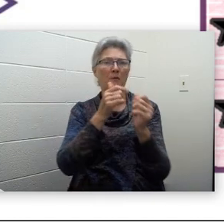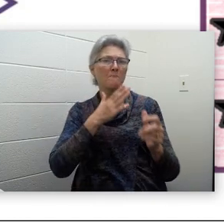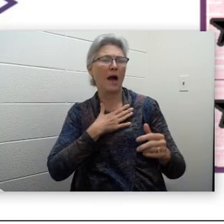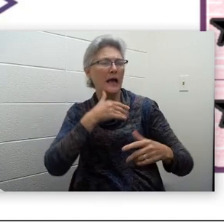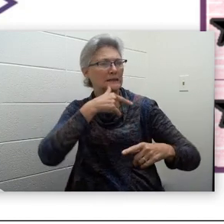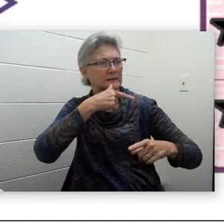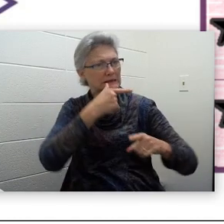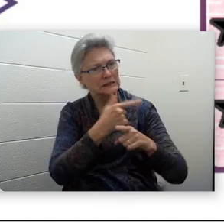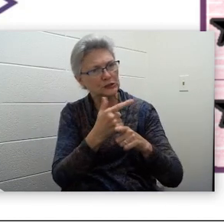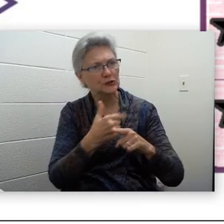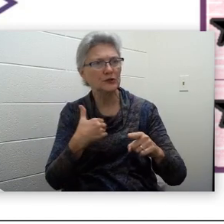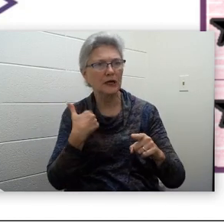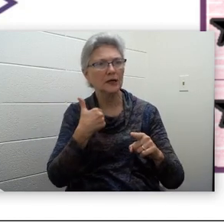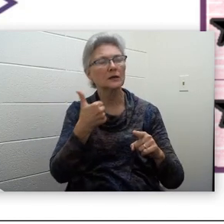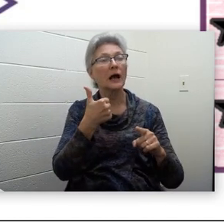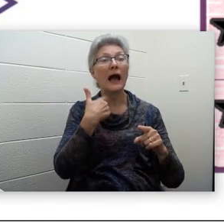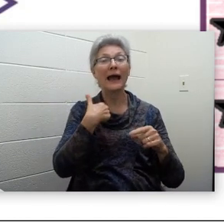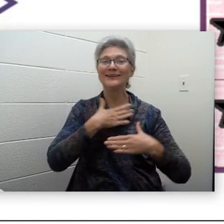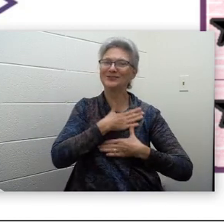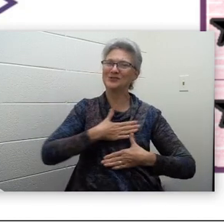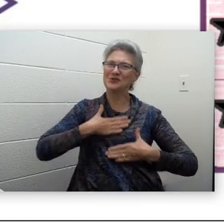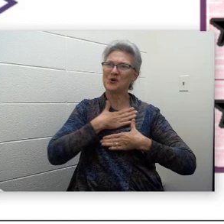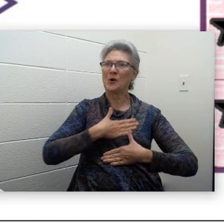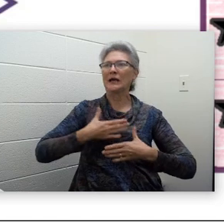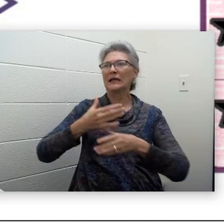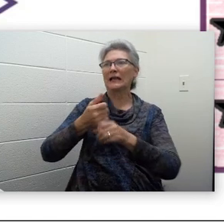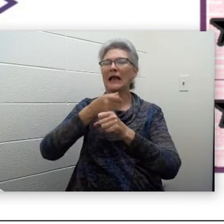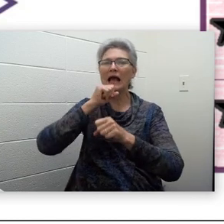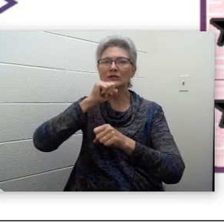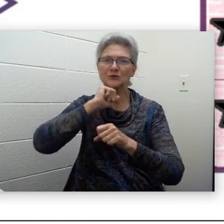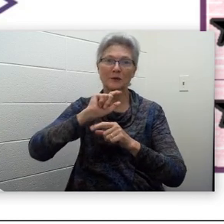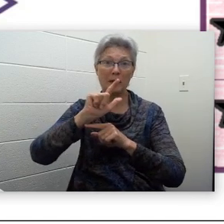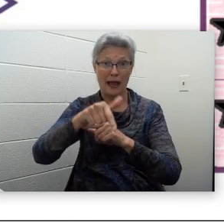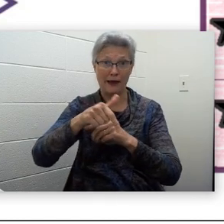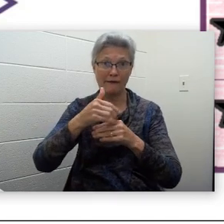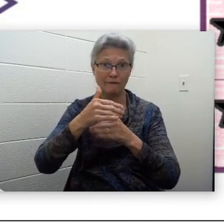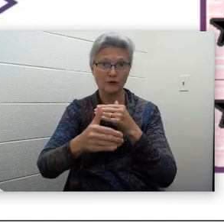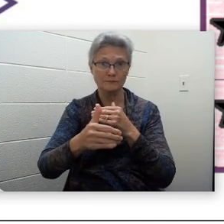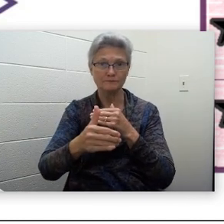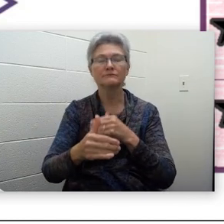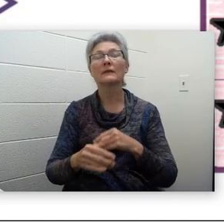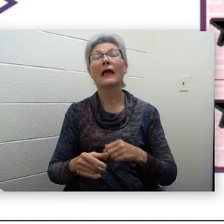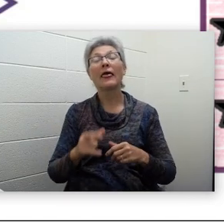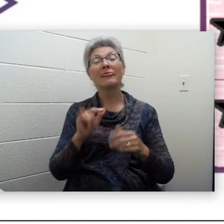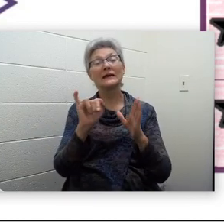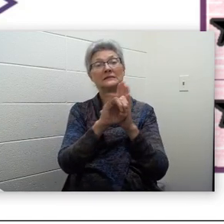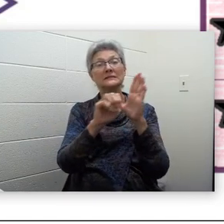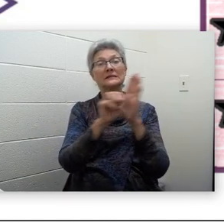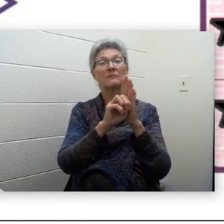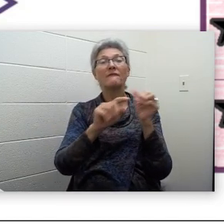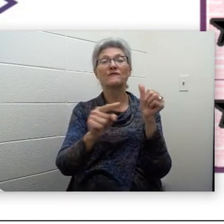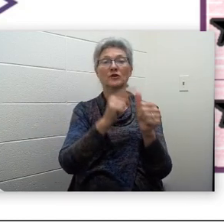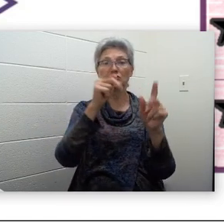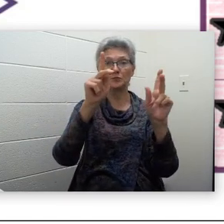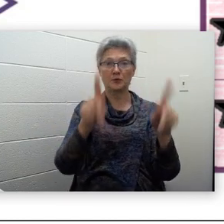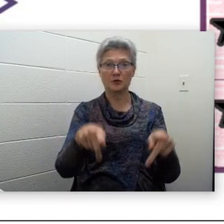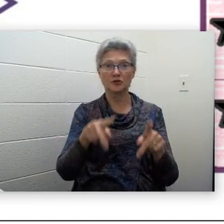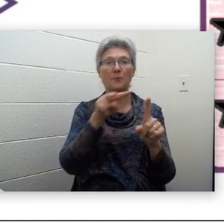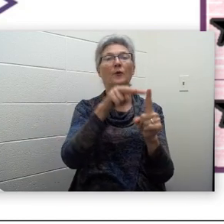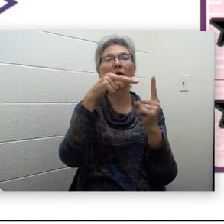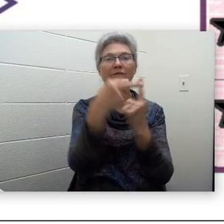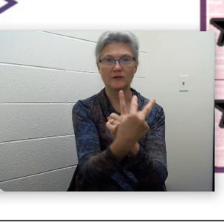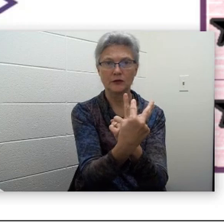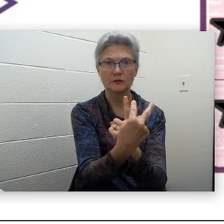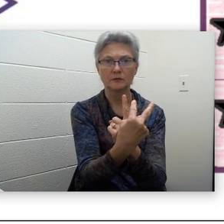sister. I enjoyed getting ice cream afterwards. So that's an example of first person point of